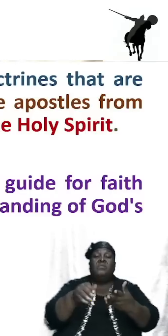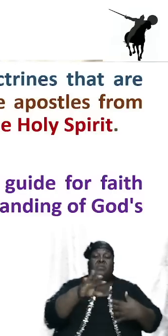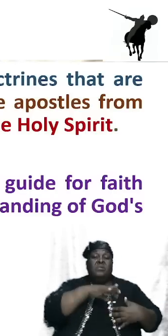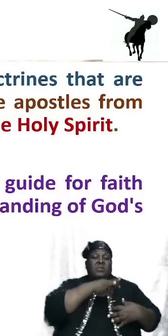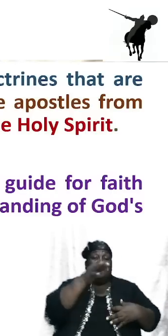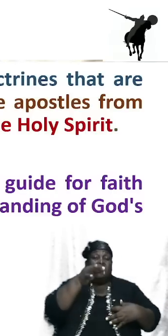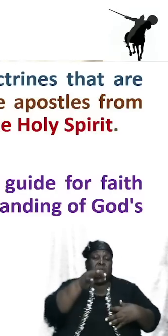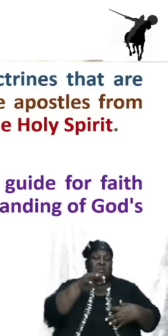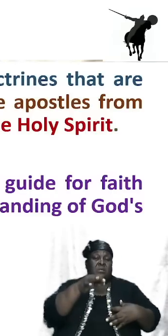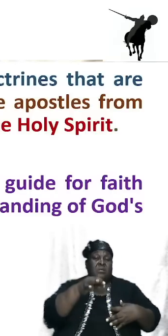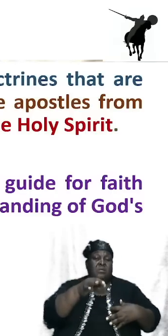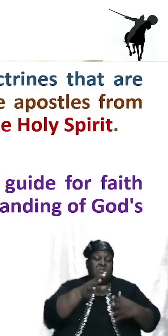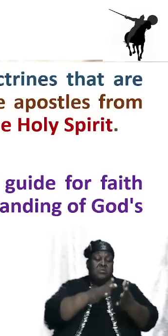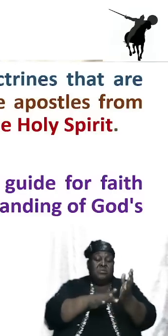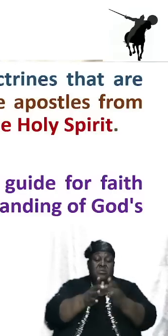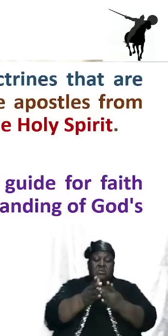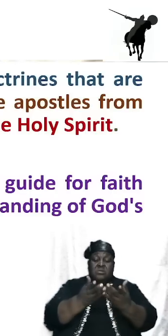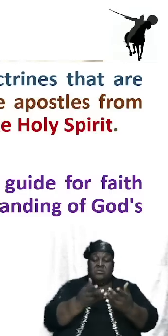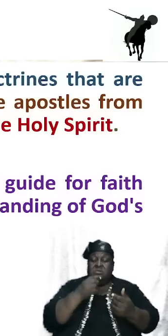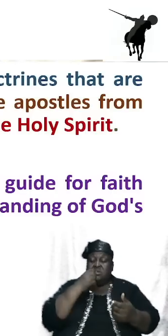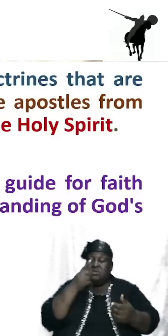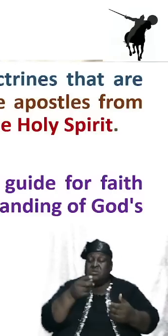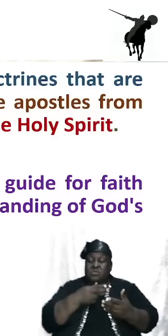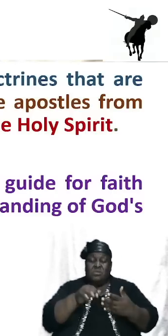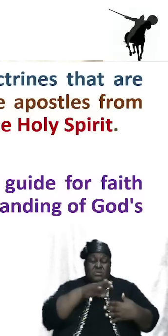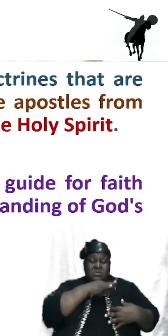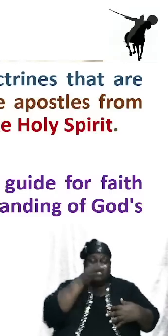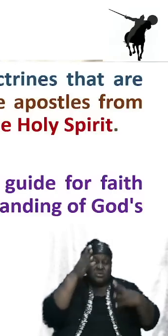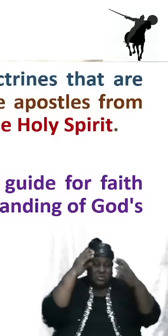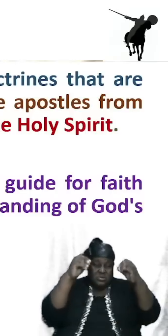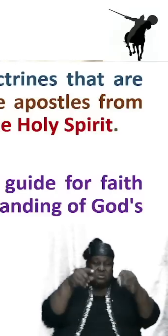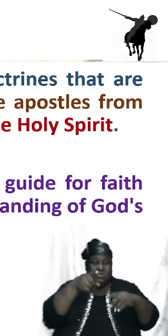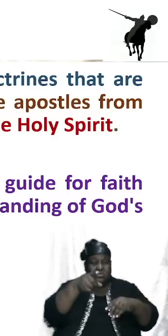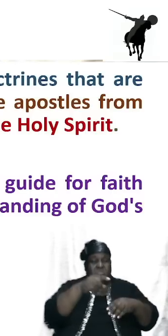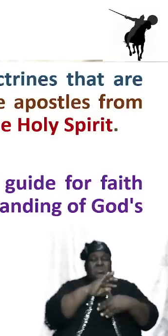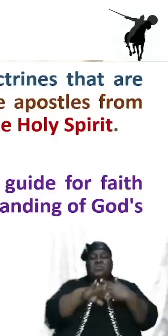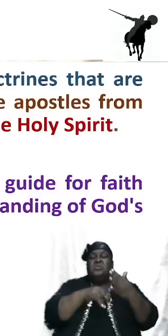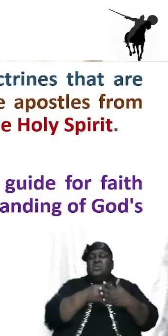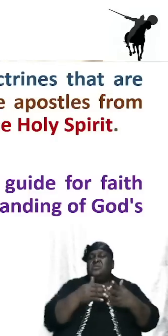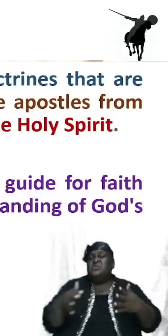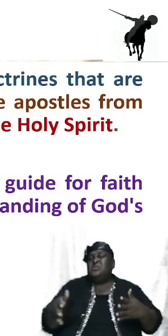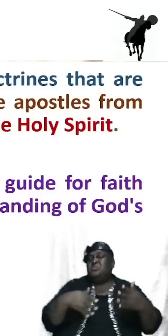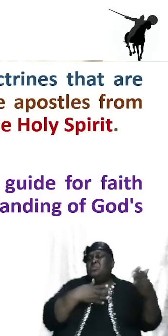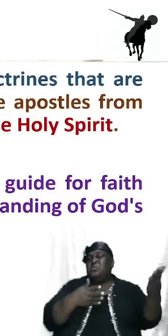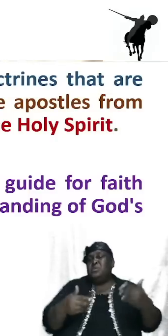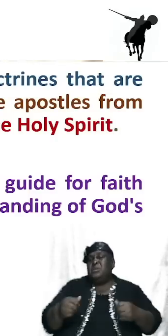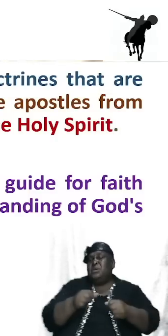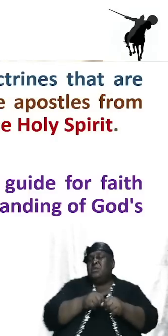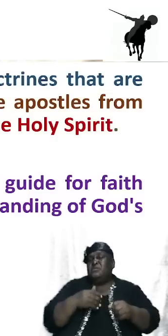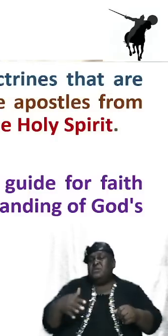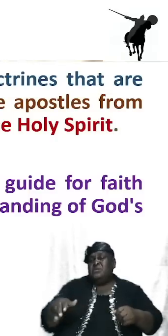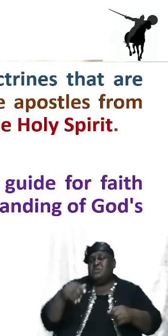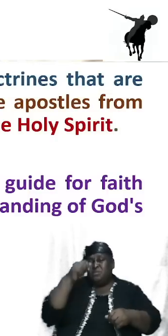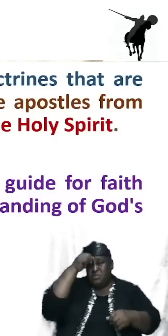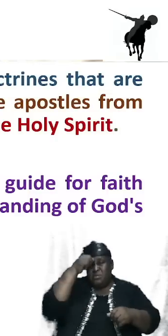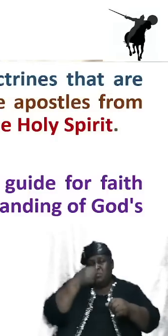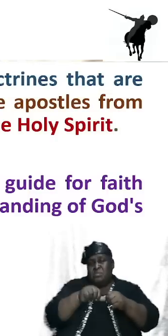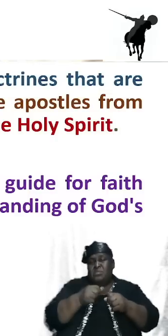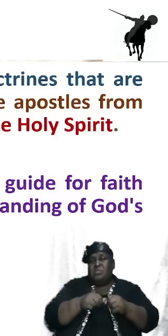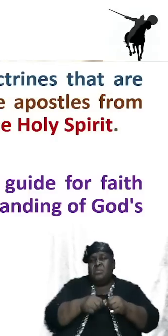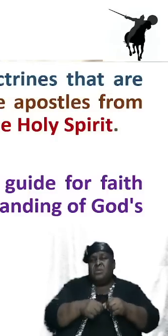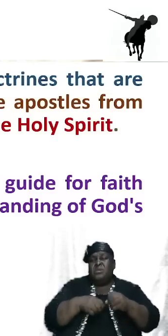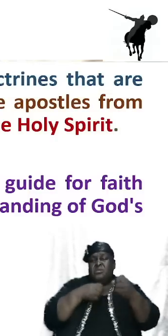will teach you all things. Amen. And bring all things to your remembrance. So sound doctrine is practically